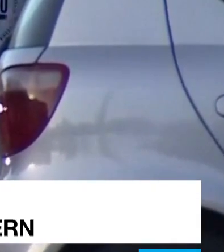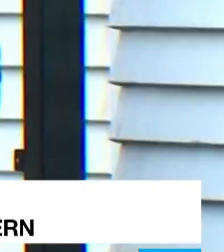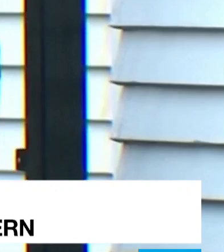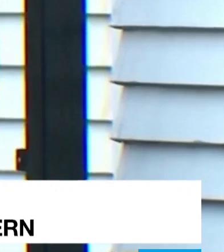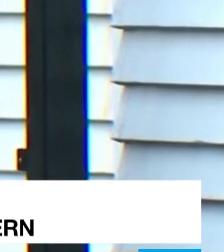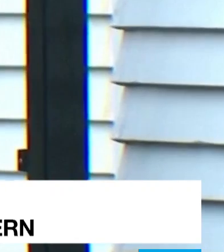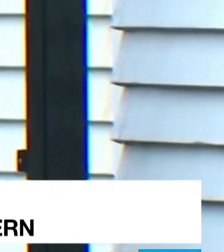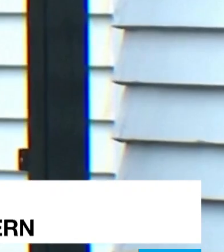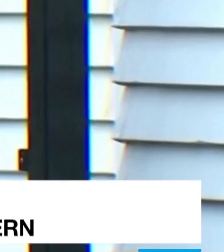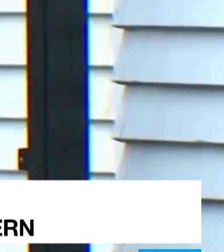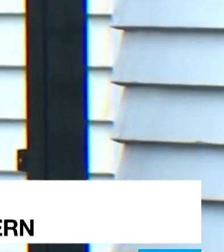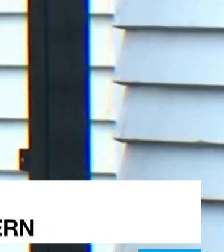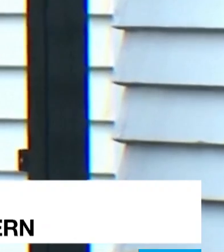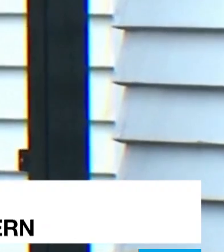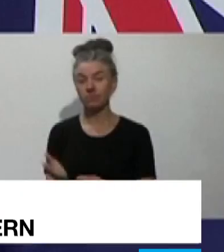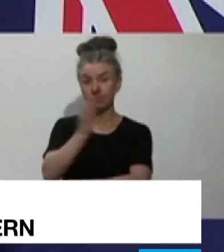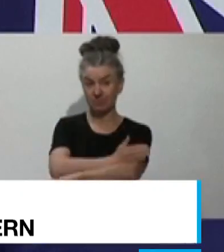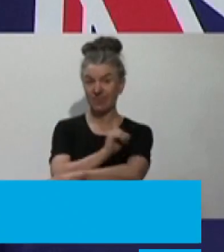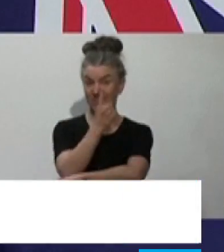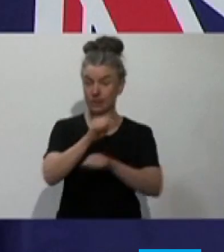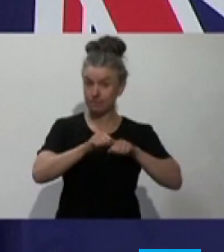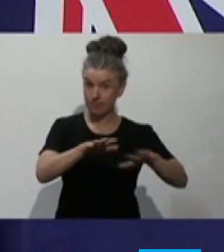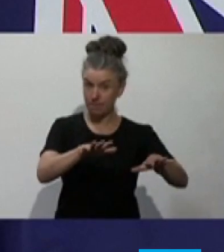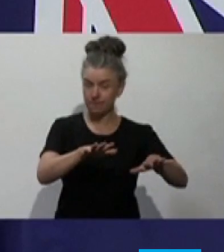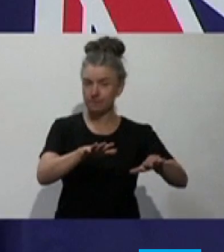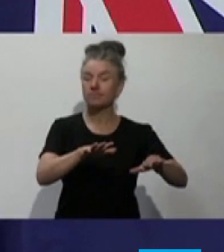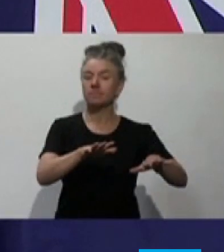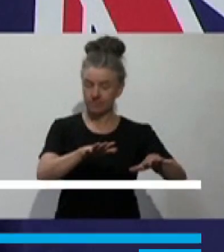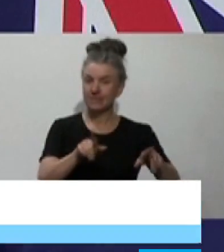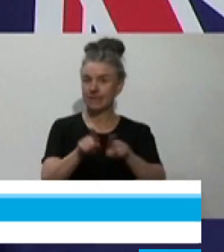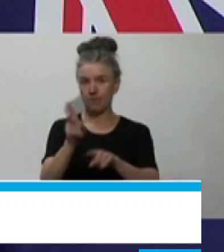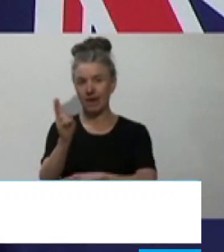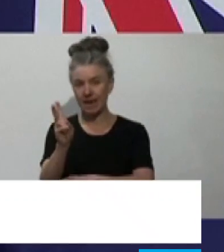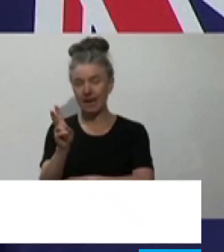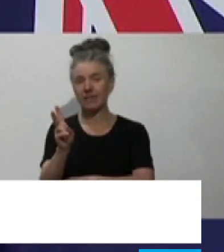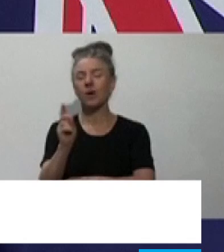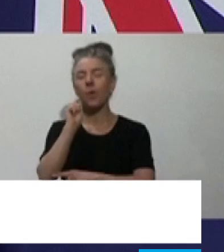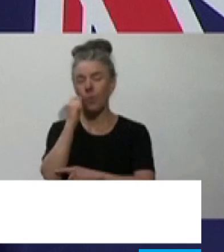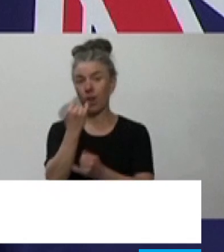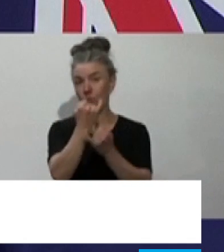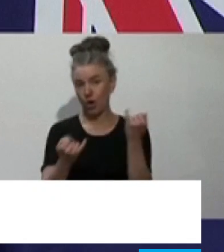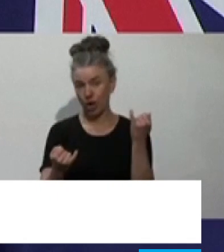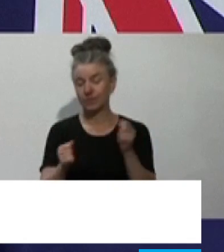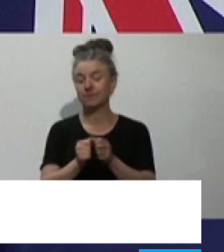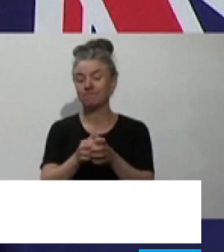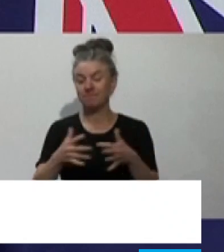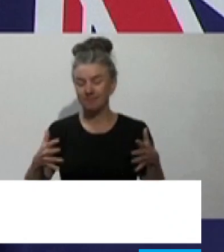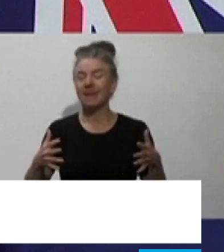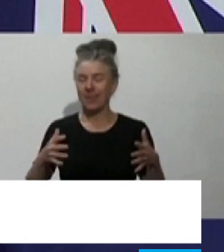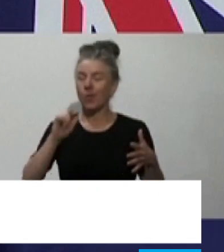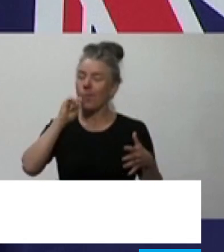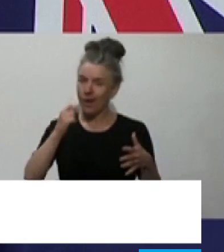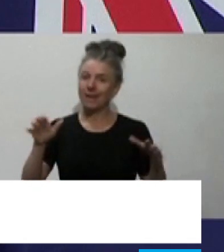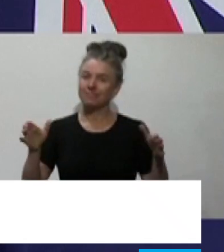go hard or go early approach. We do have an expectation that things will get worse before they get better, and we'll all remember that